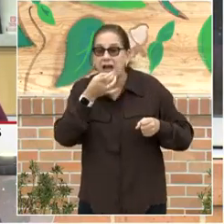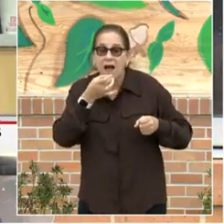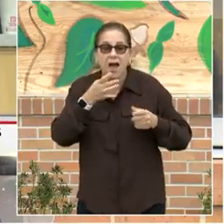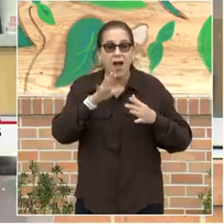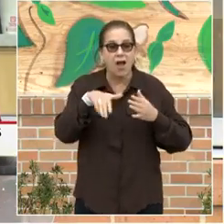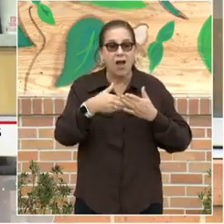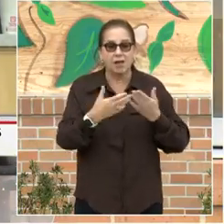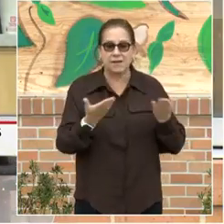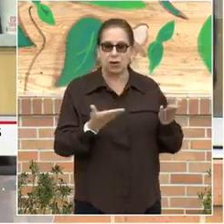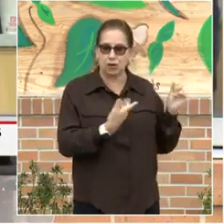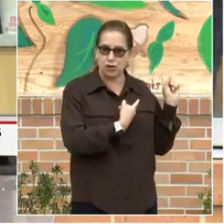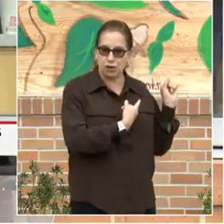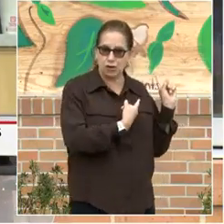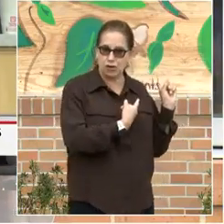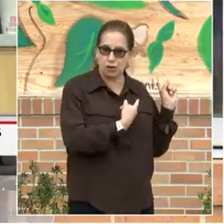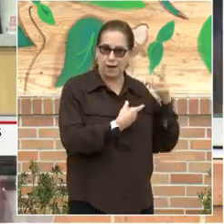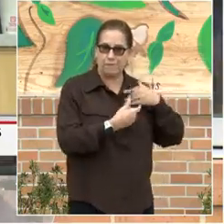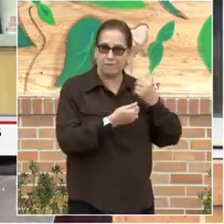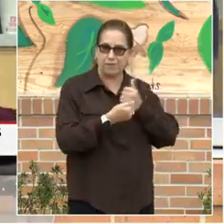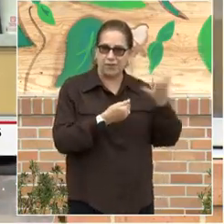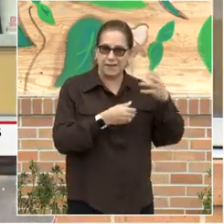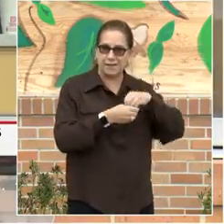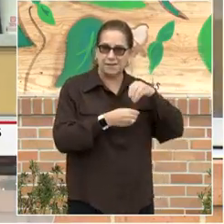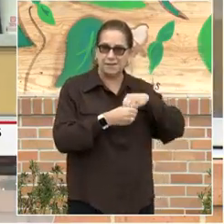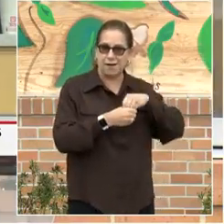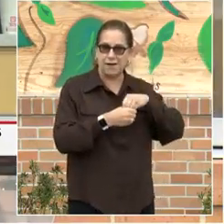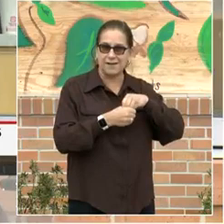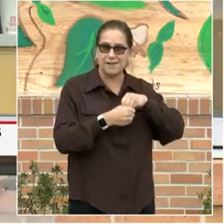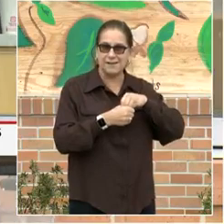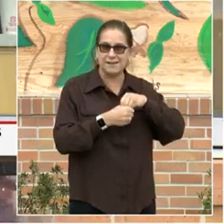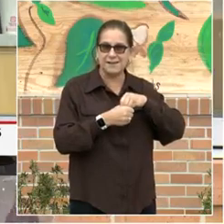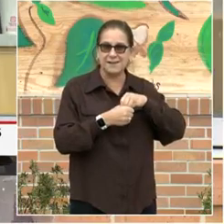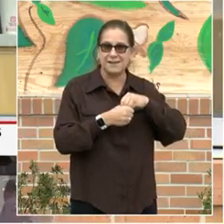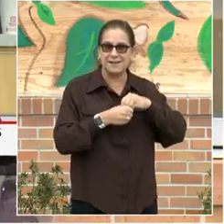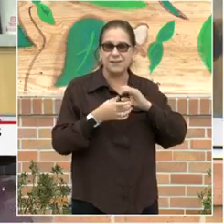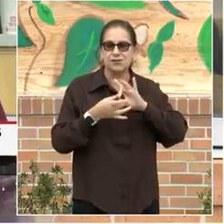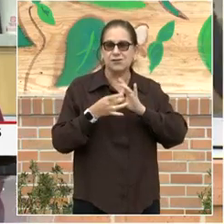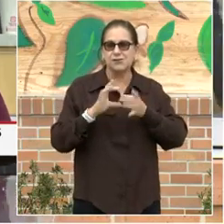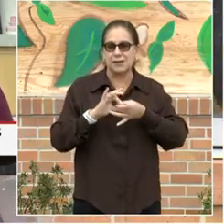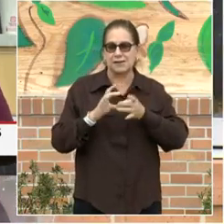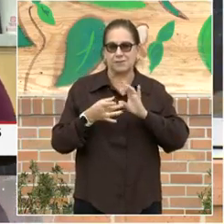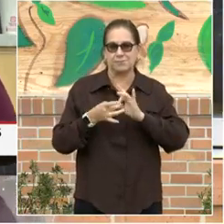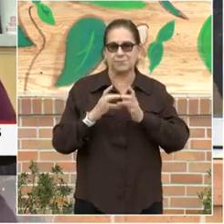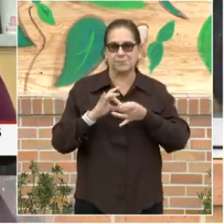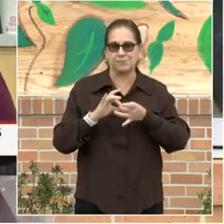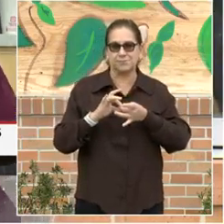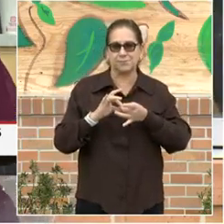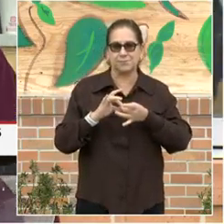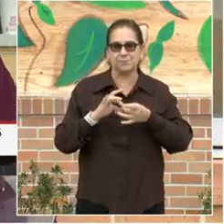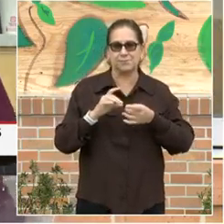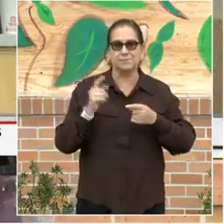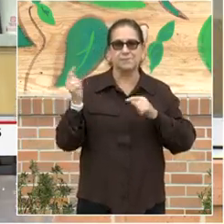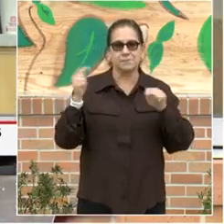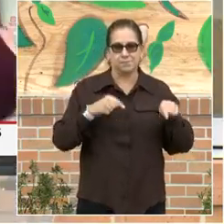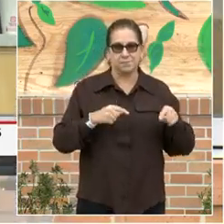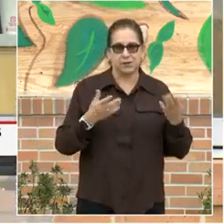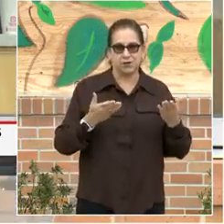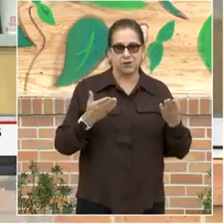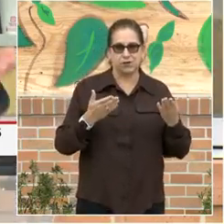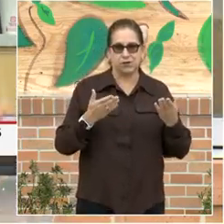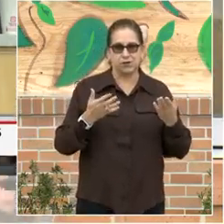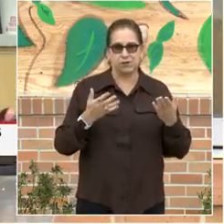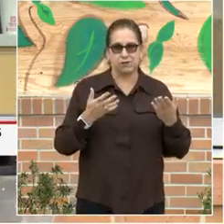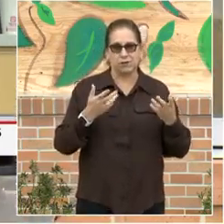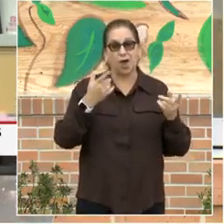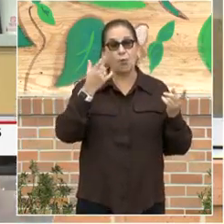that, and we are fortunate to have a chain that came in that can utilize all this space. Why would you not want to come here and shop at Good Foods? I mean, look at